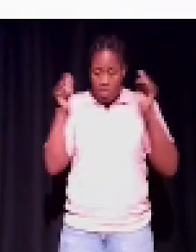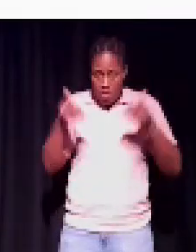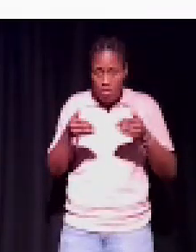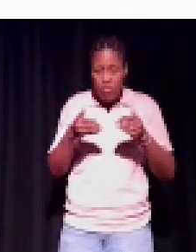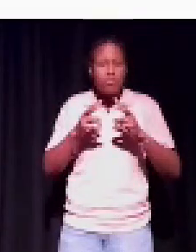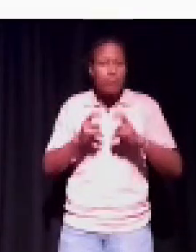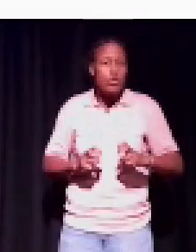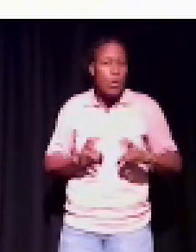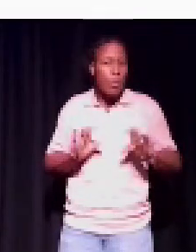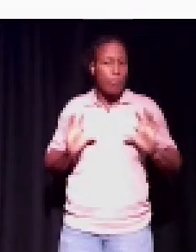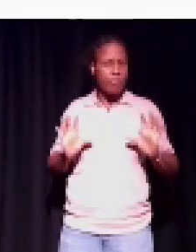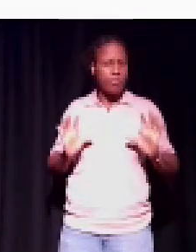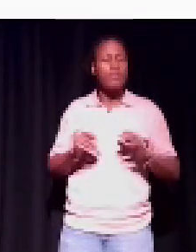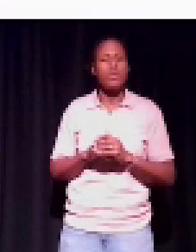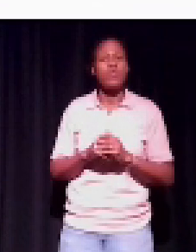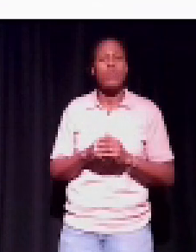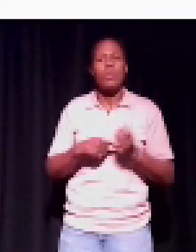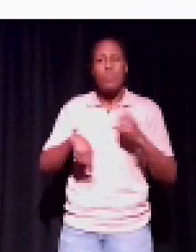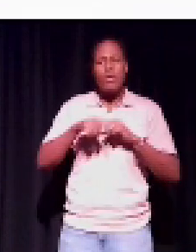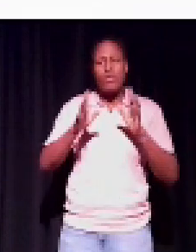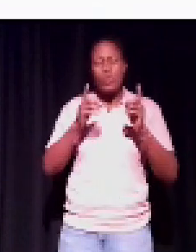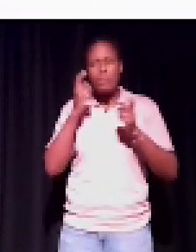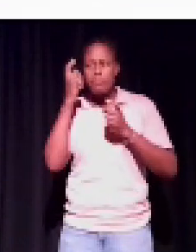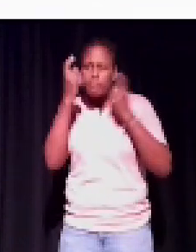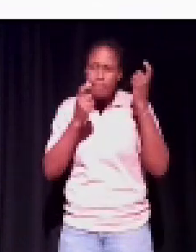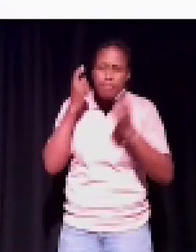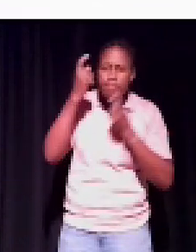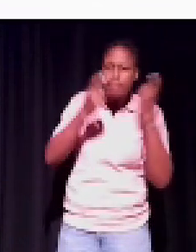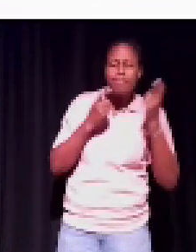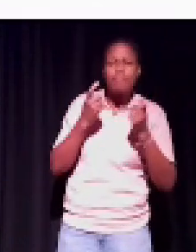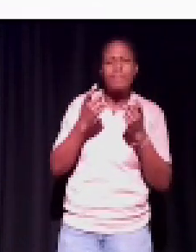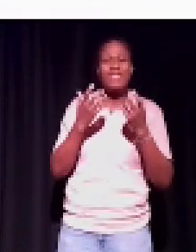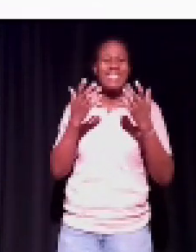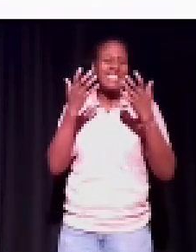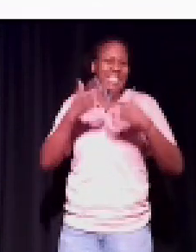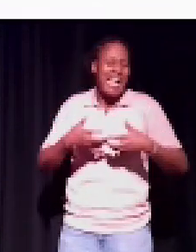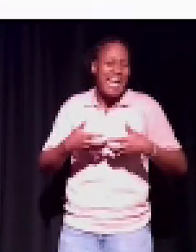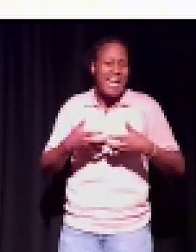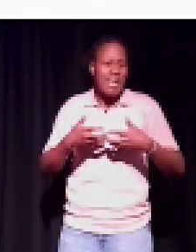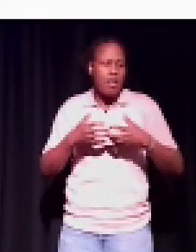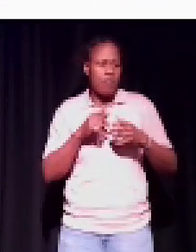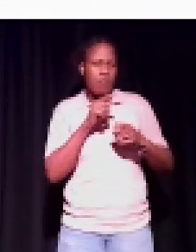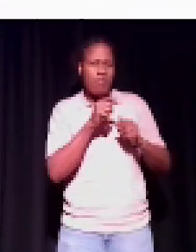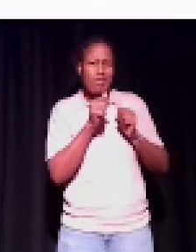to spend the time thinking about what tech our organization needed.